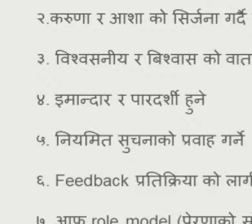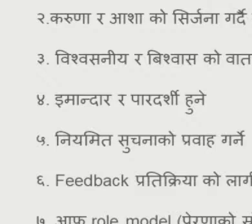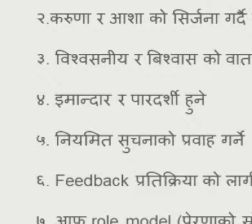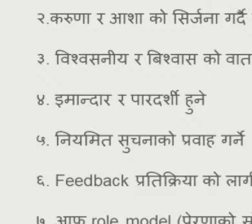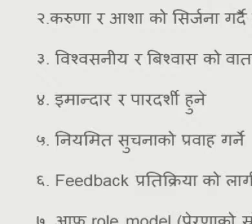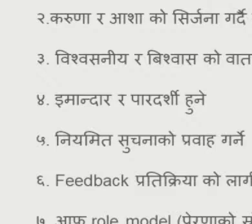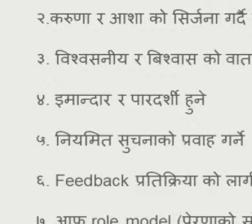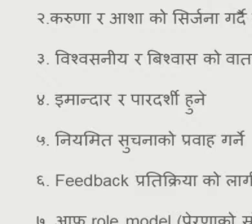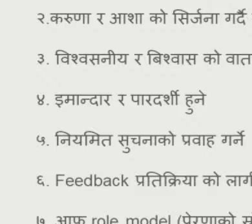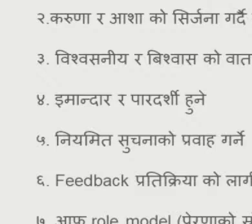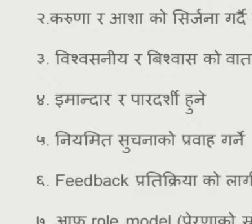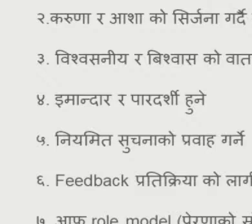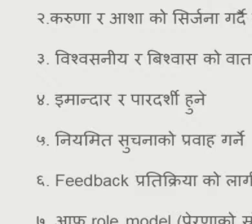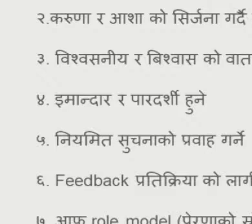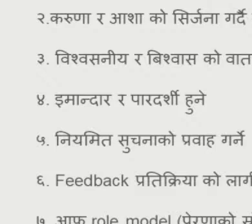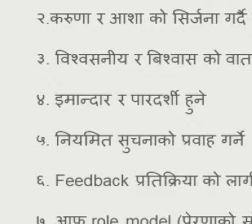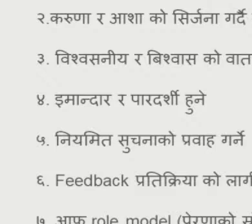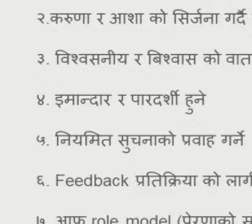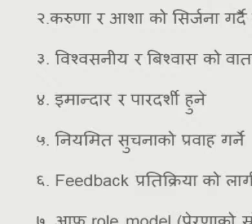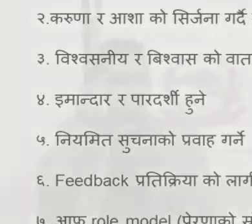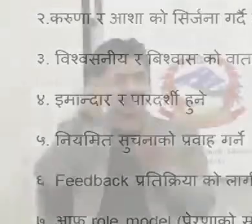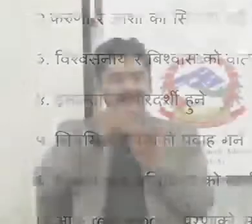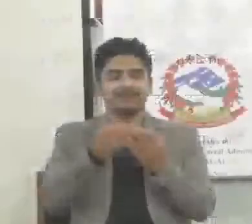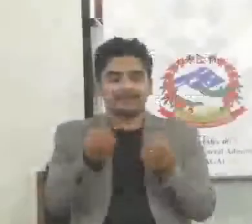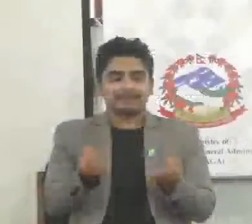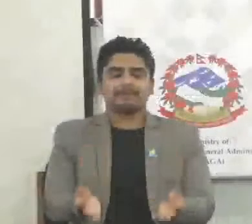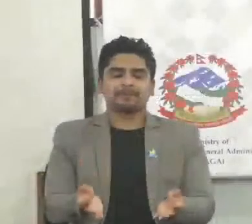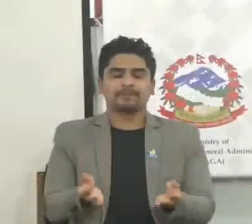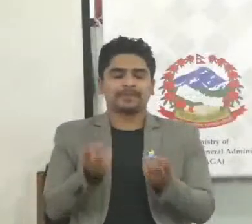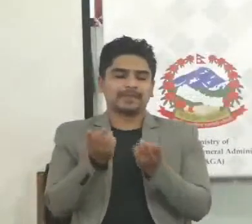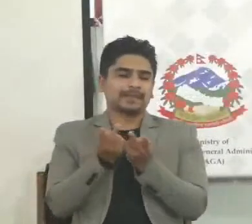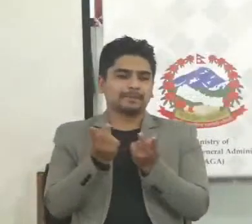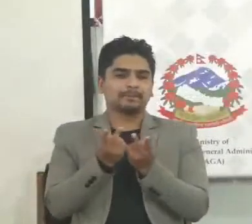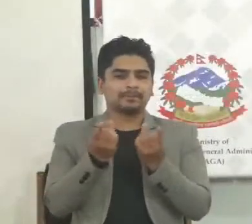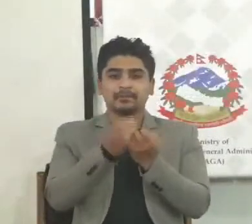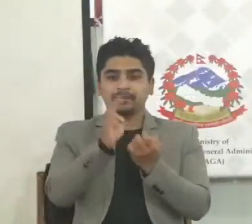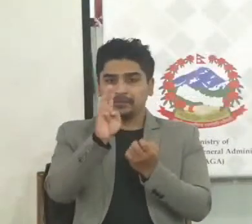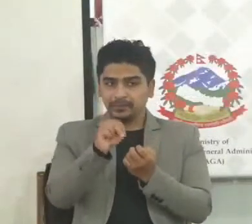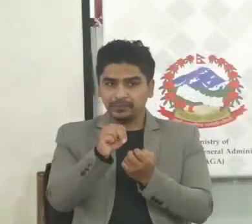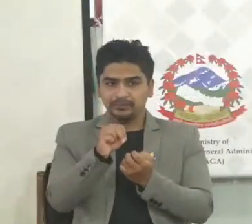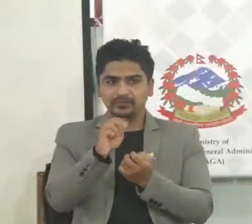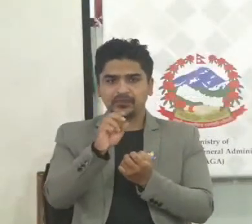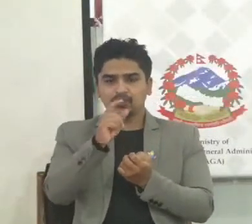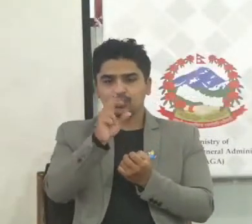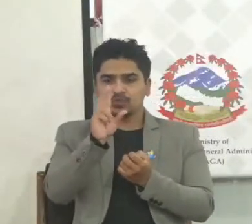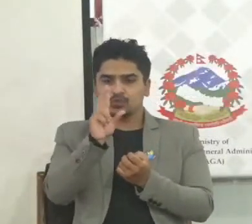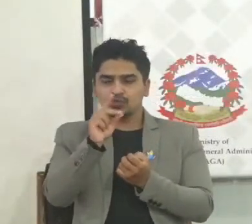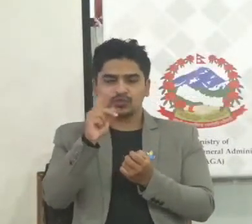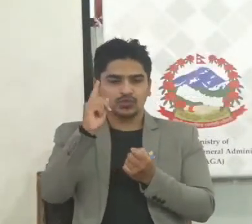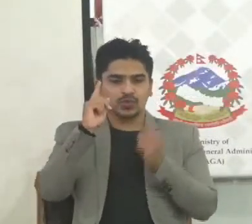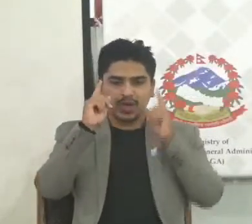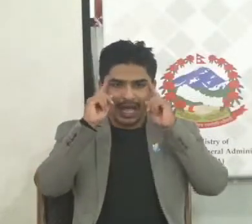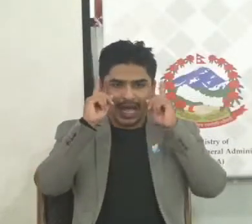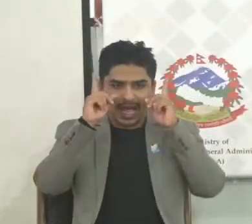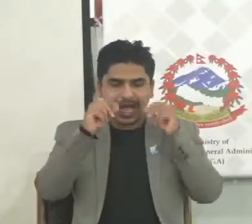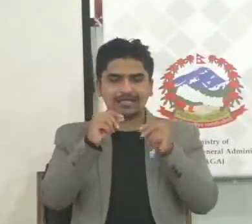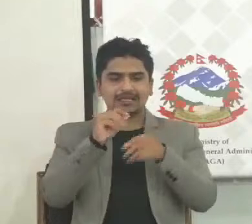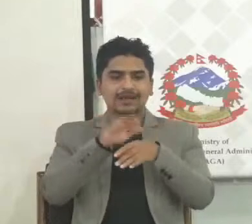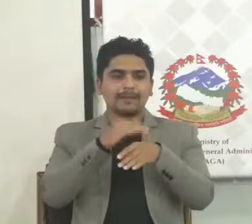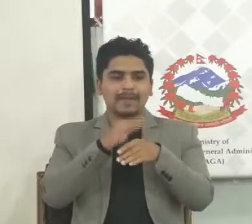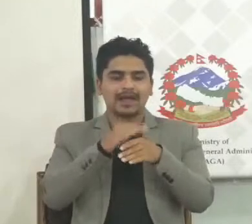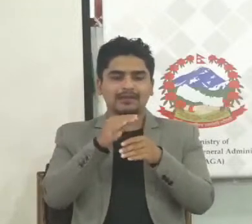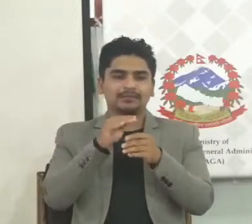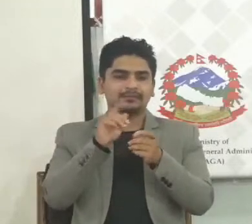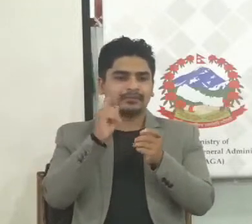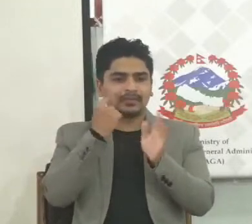is they should be able to generate the hope and kindness. That is an empathetic leader. Oh, it is